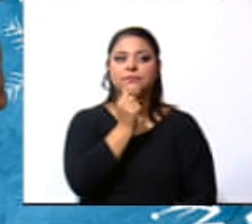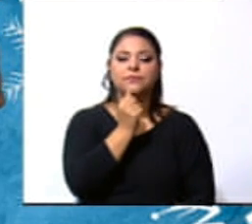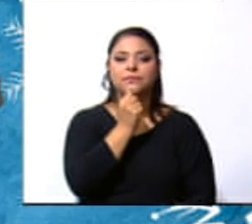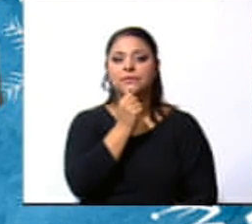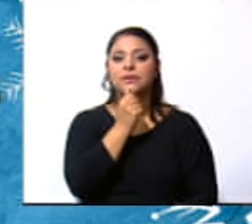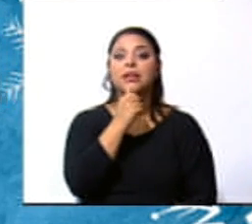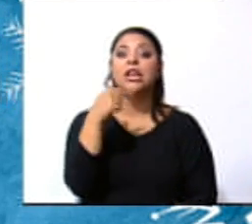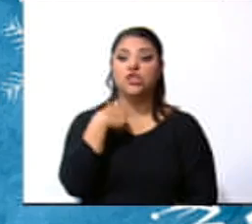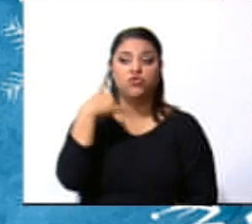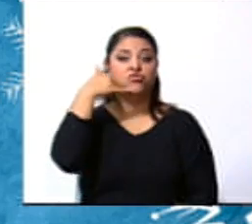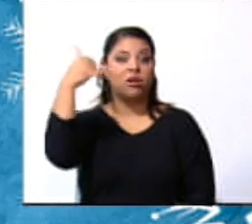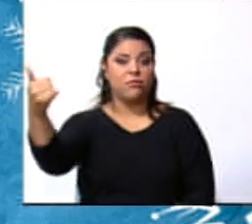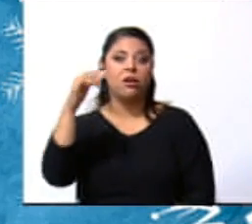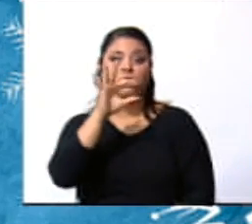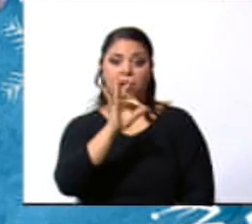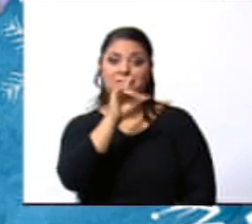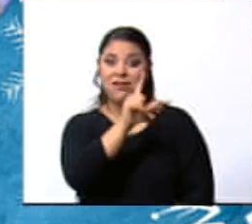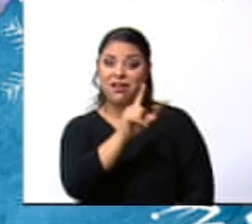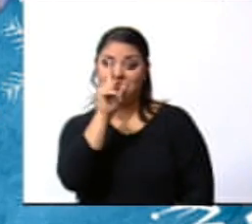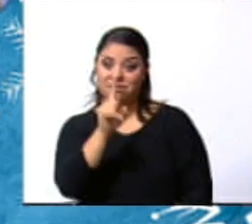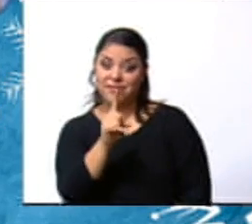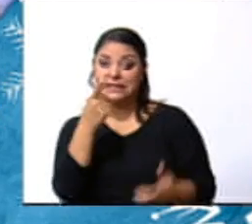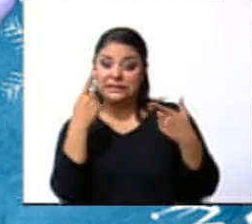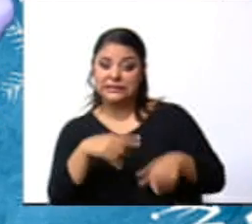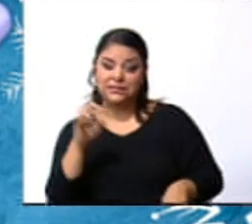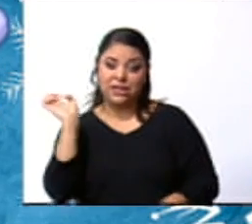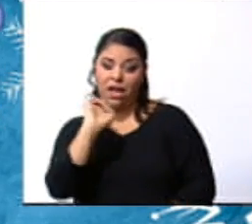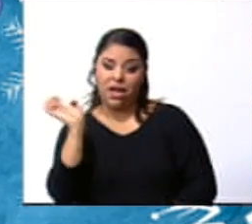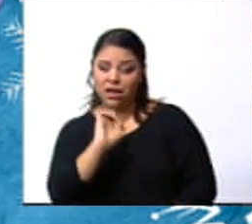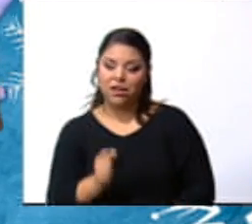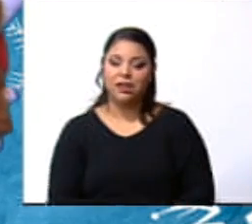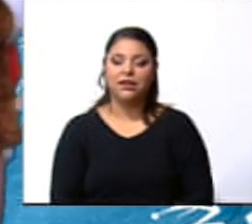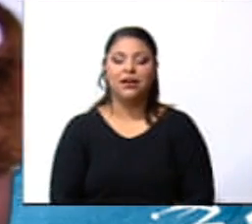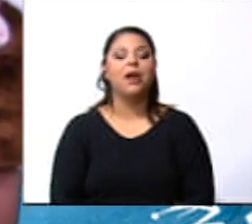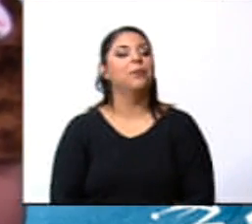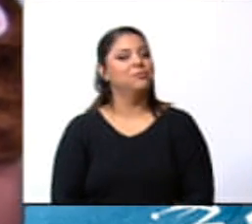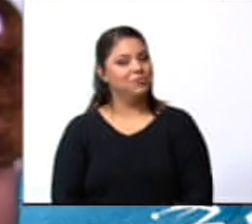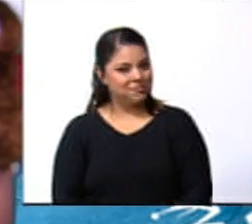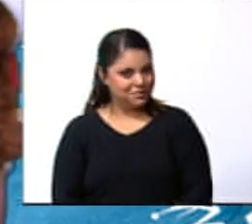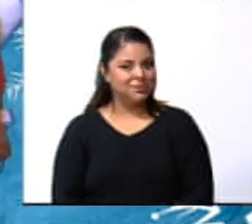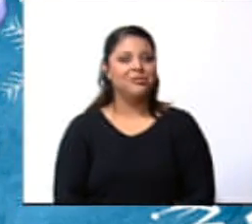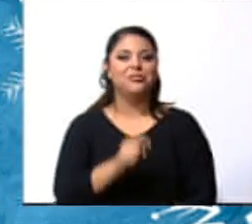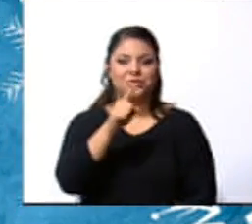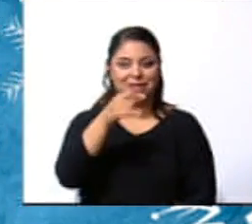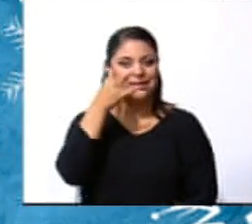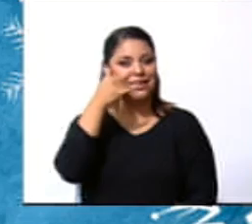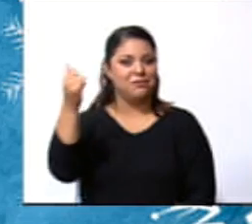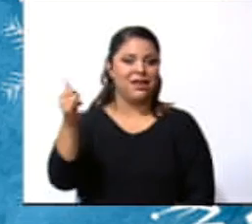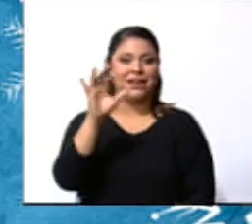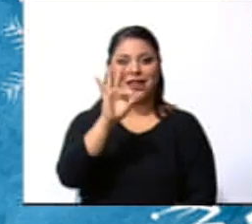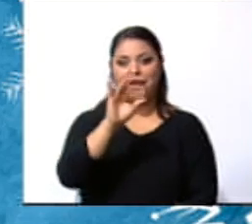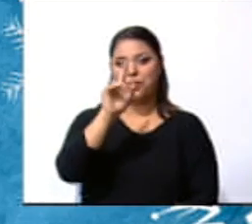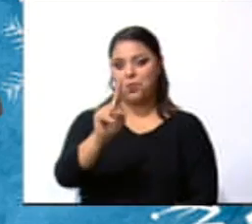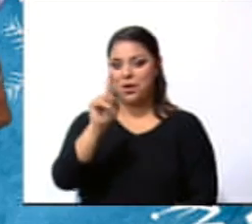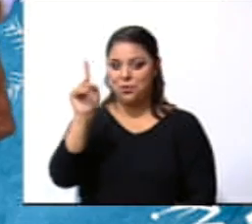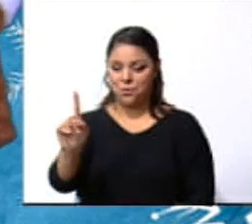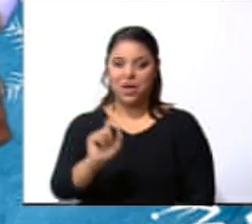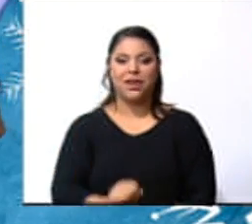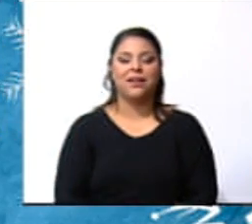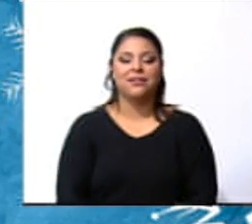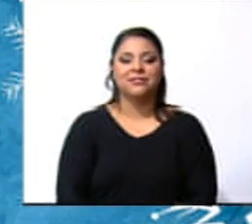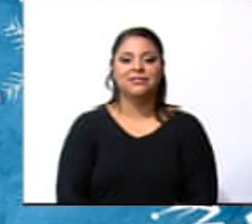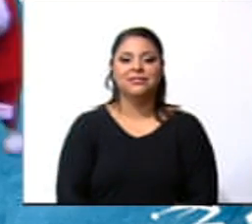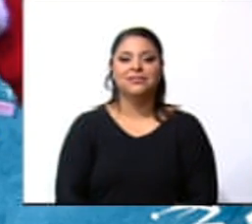call 911 in case of an emergency. Ah, you have to call 911. And